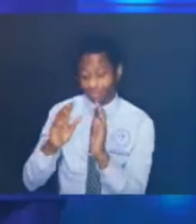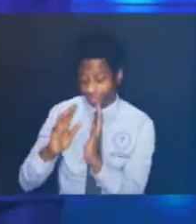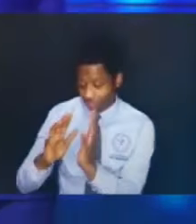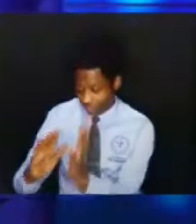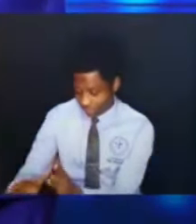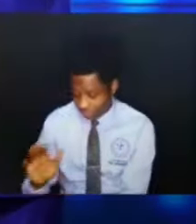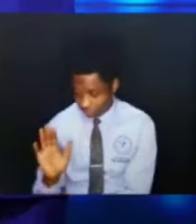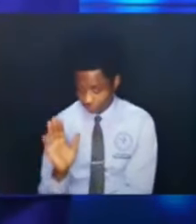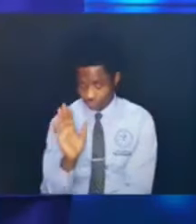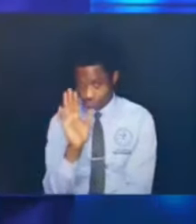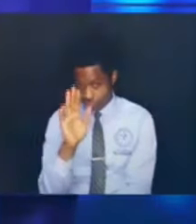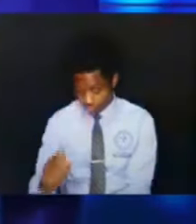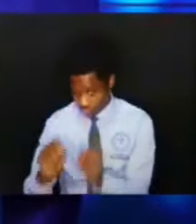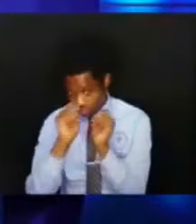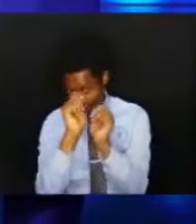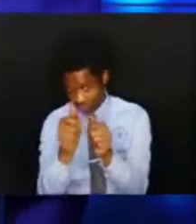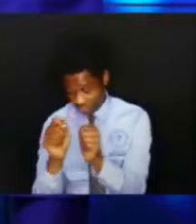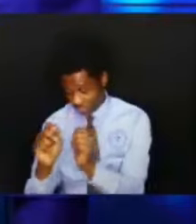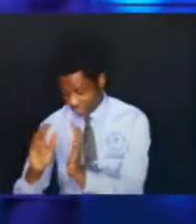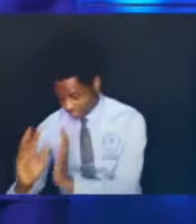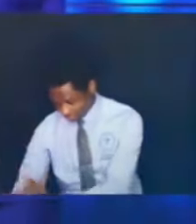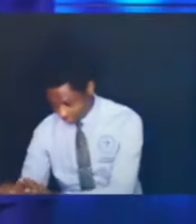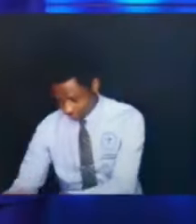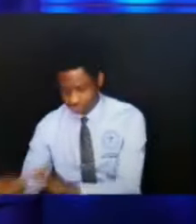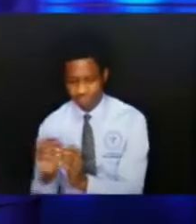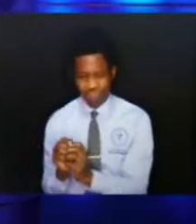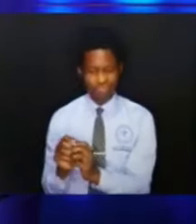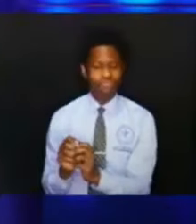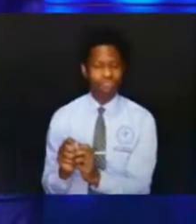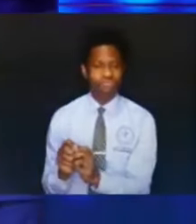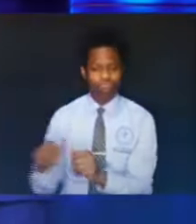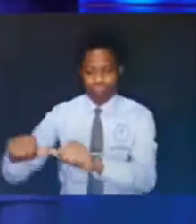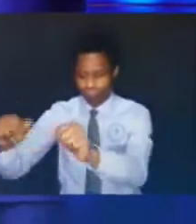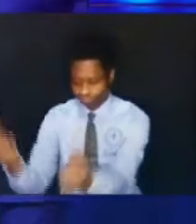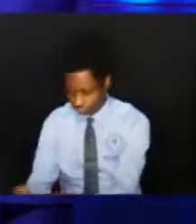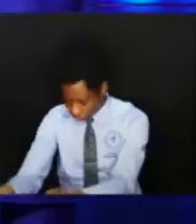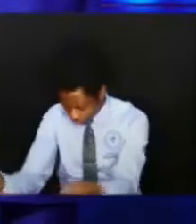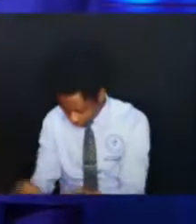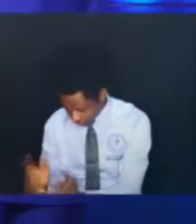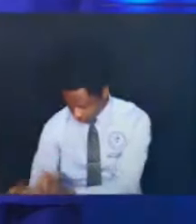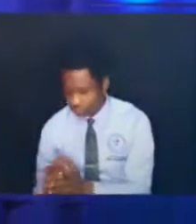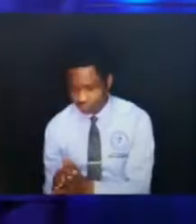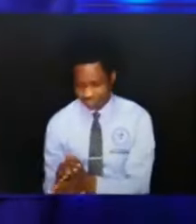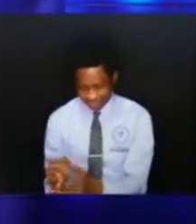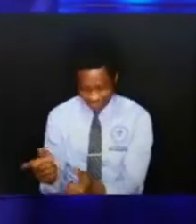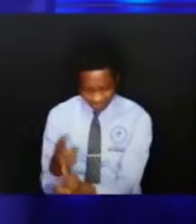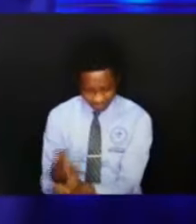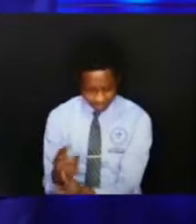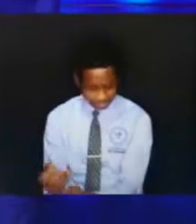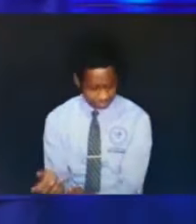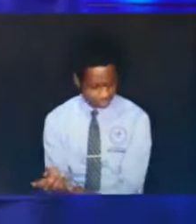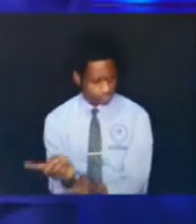Leave your gift there in front of the altar. Jawaye ye di ano afori muti ano enimwa. First, go and